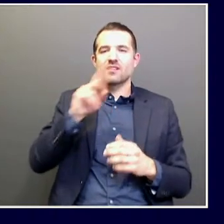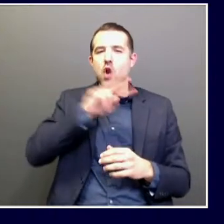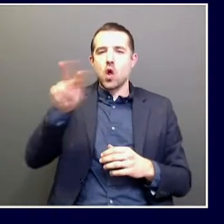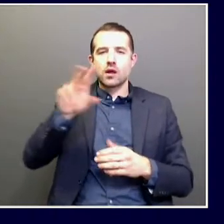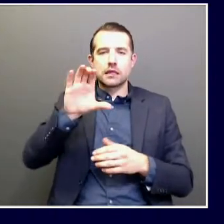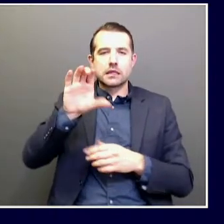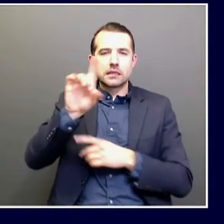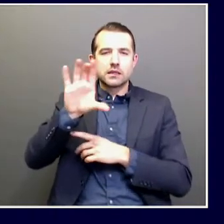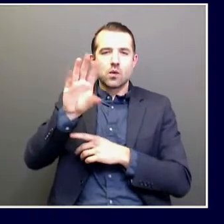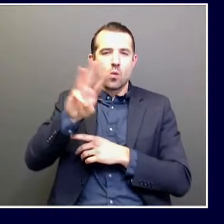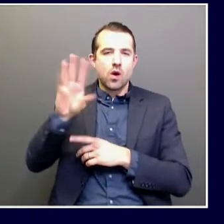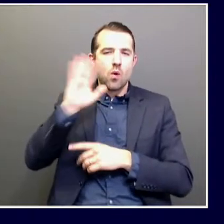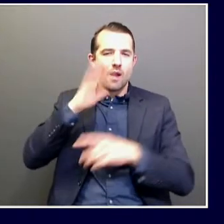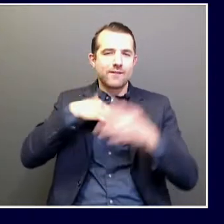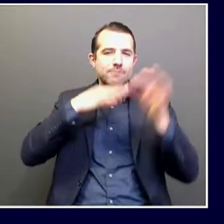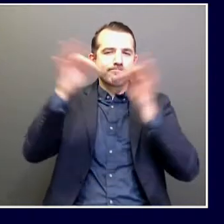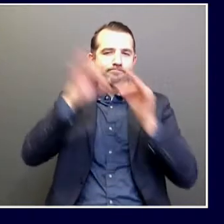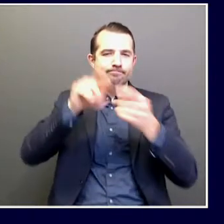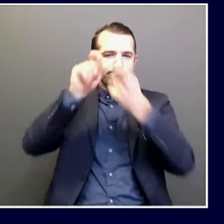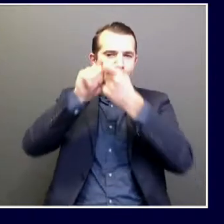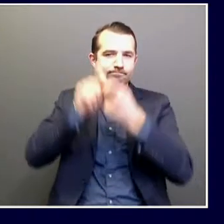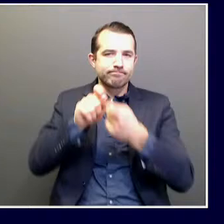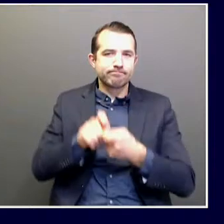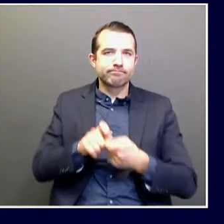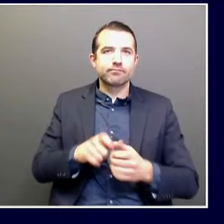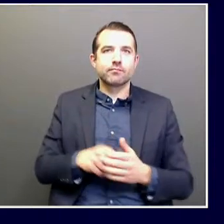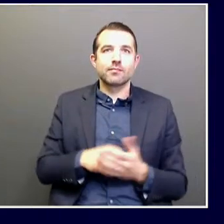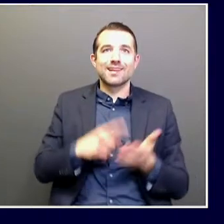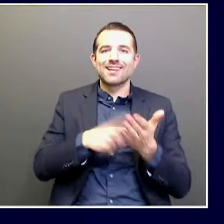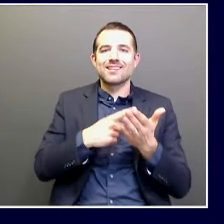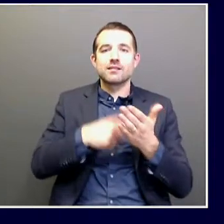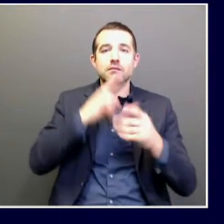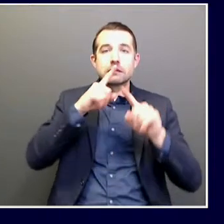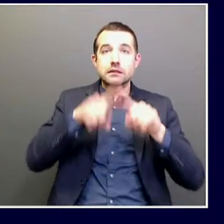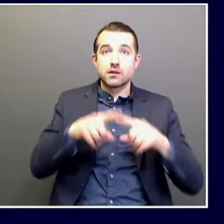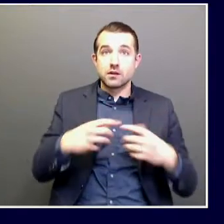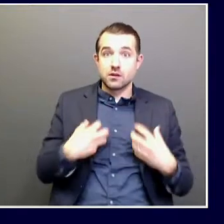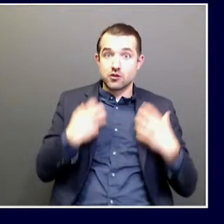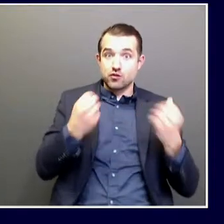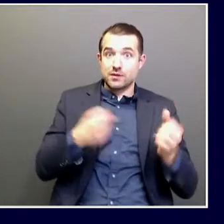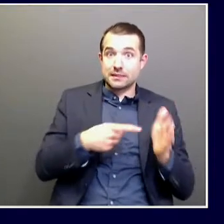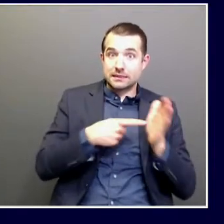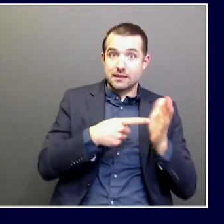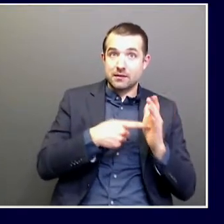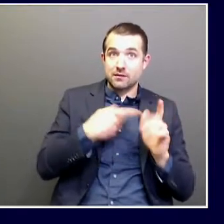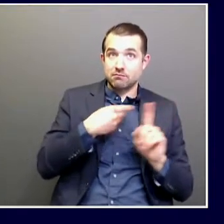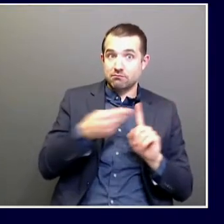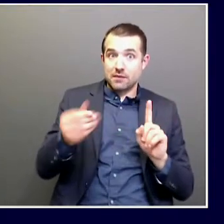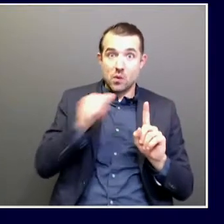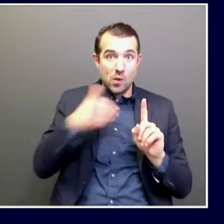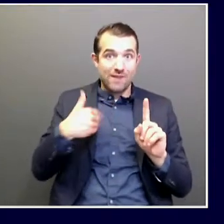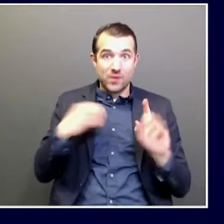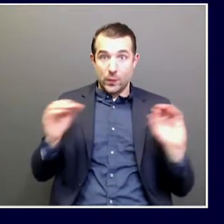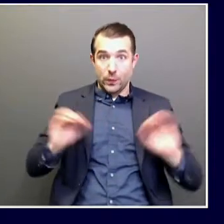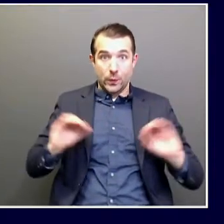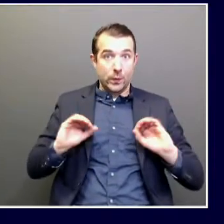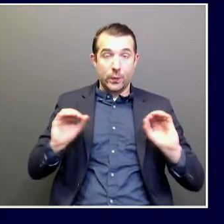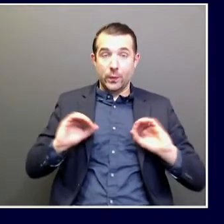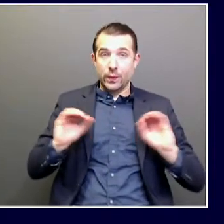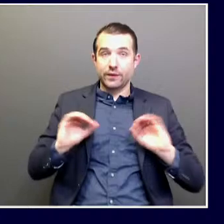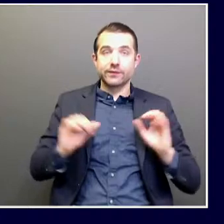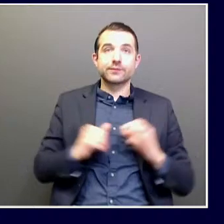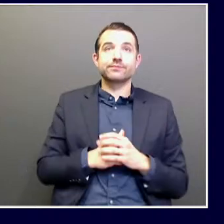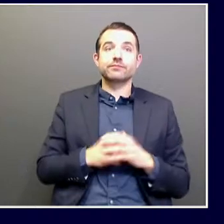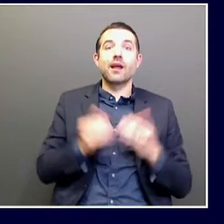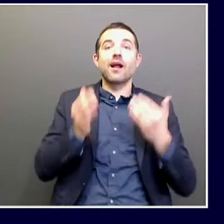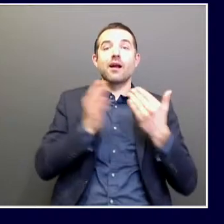of that nature. So it's driven largely by resolution of symptoms. And after those symptoms have fully resolved and a number of days